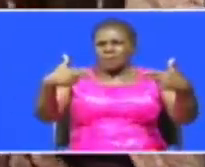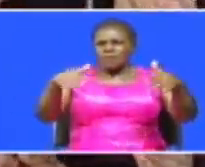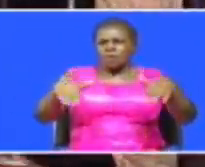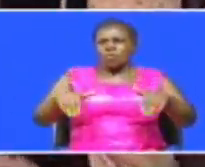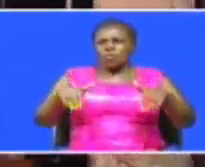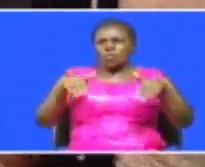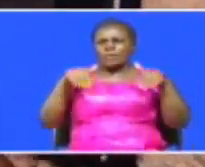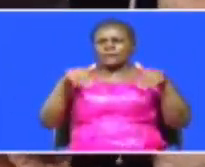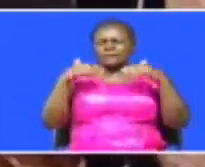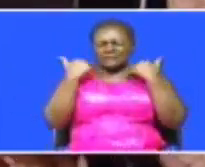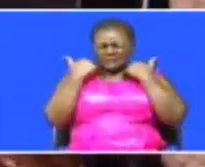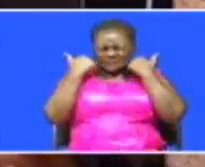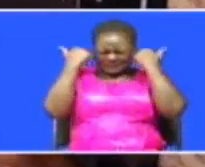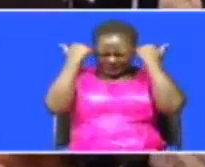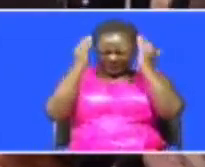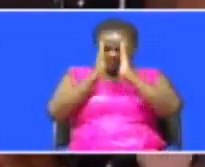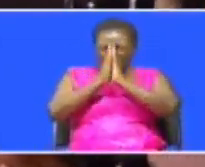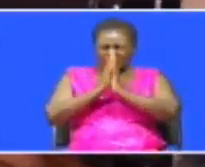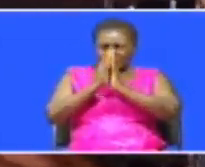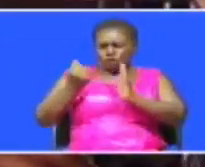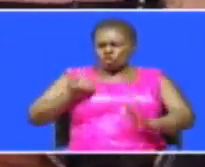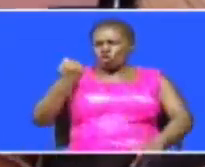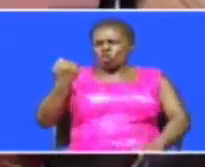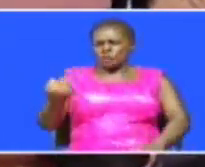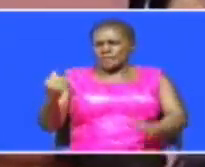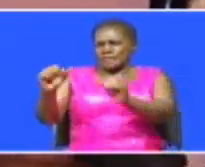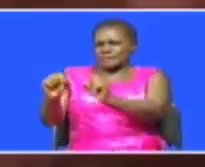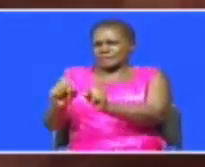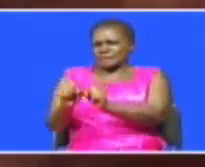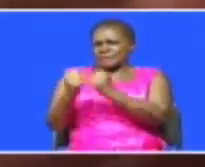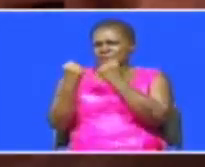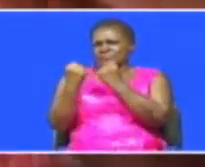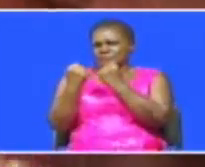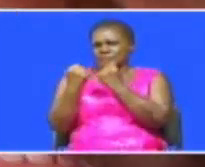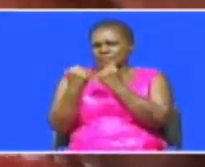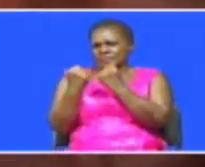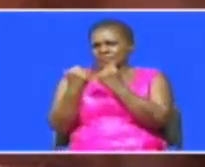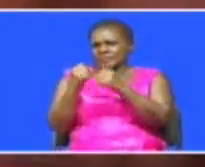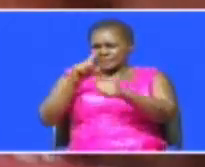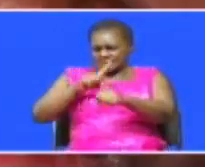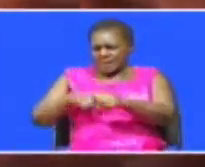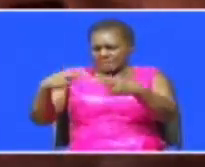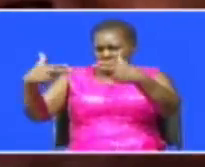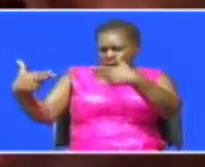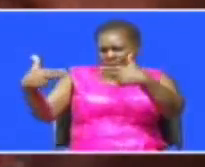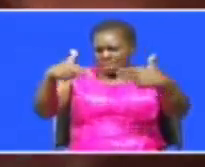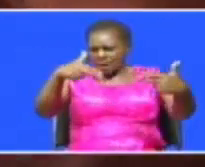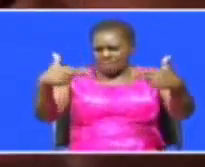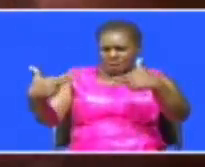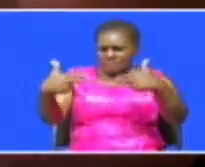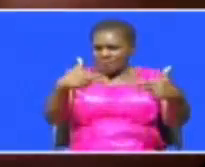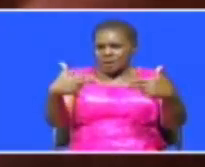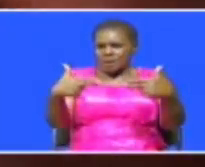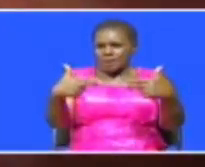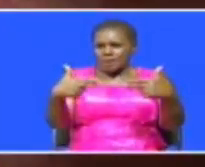Waiting anxiously and praying her daughter is rescued. When there was that exchange, fierce exchange of